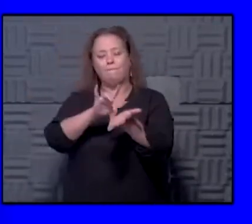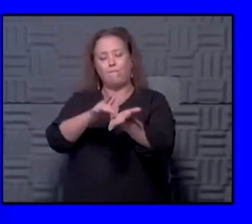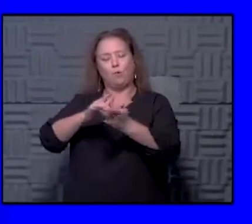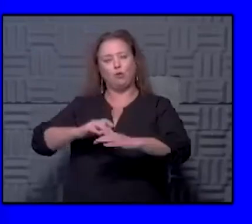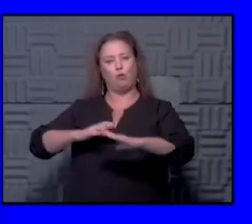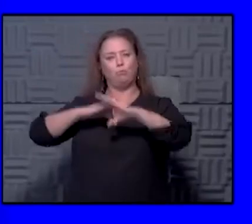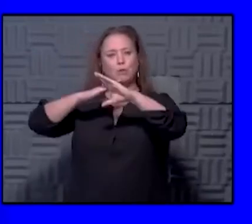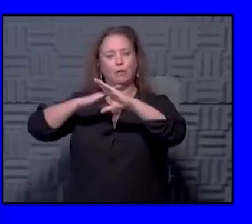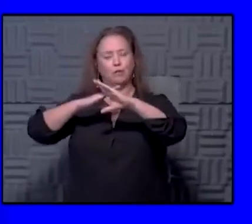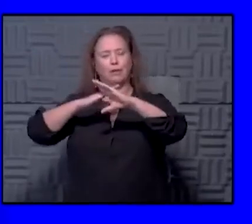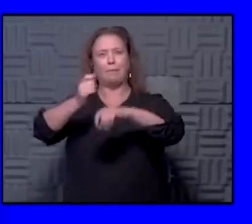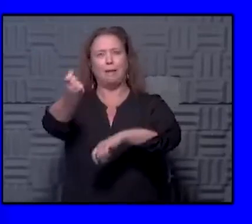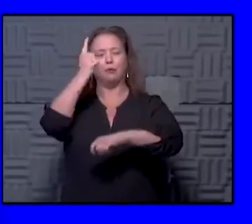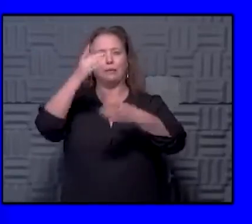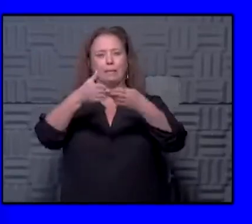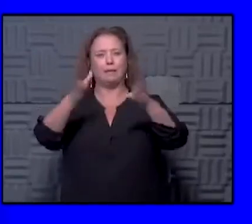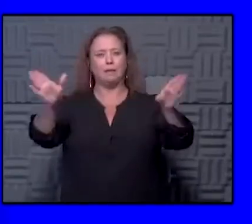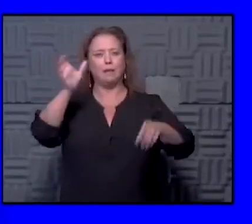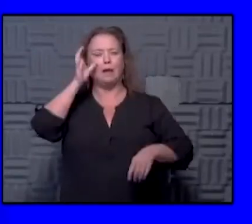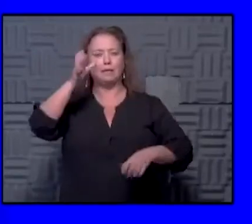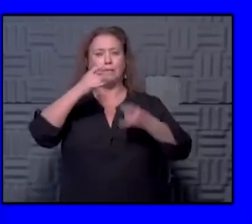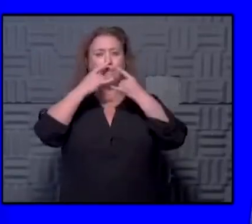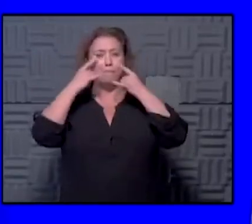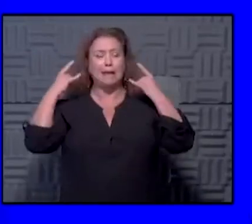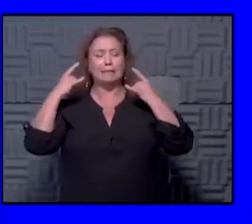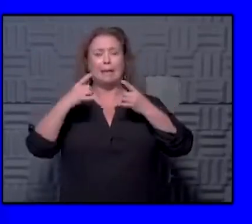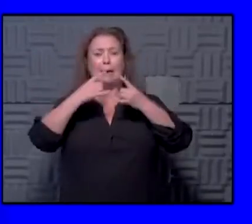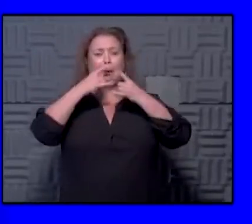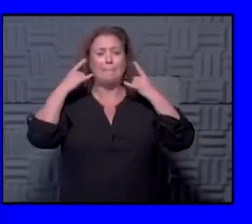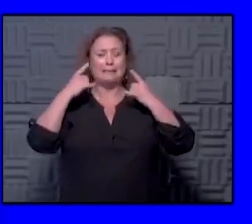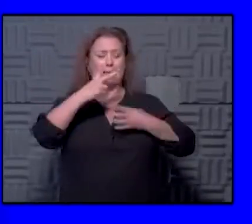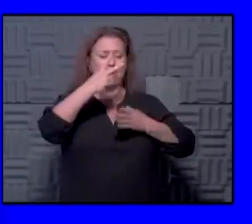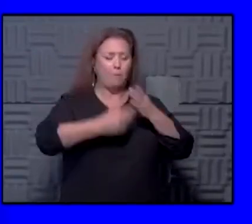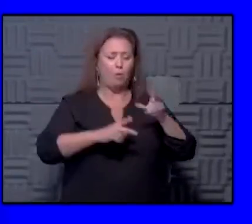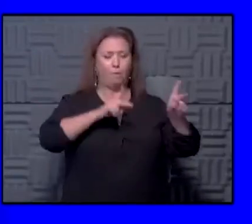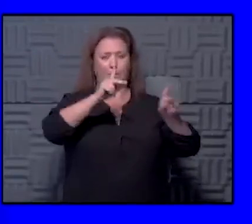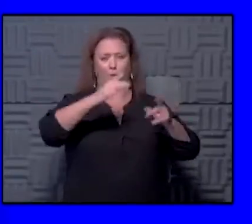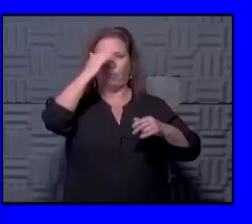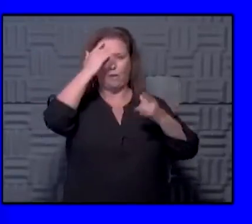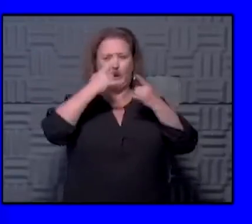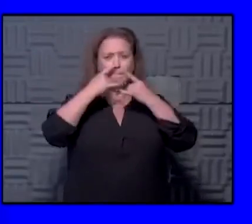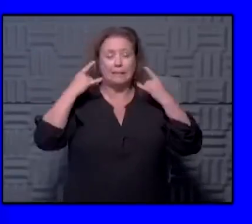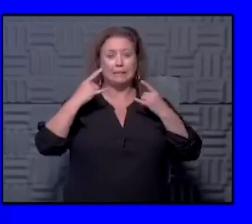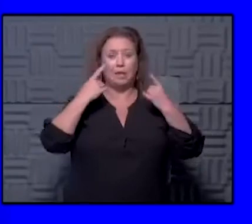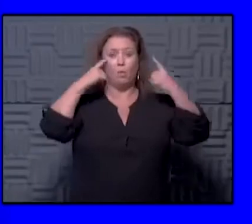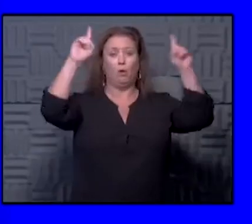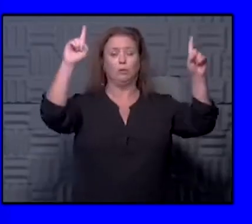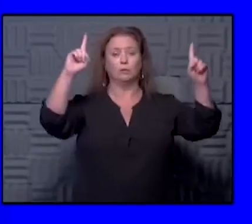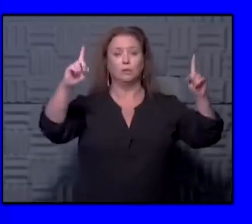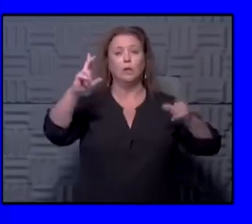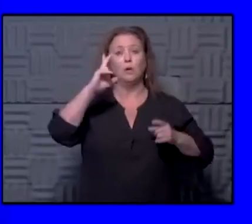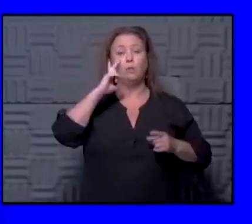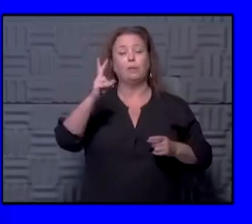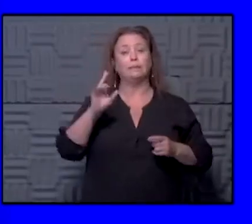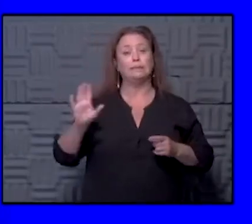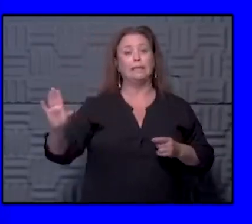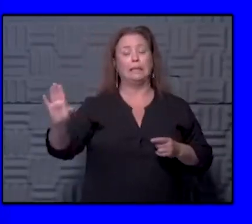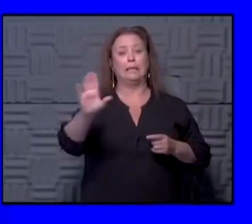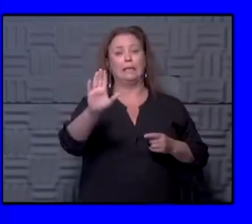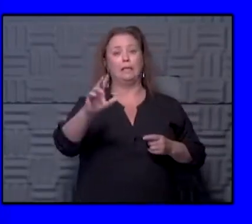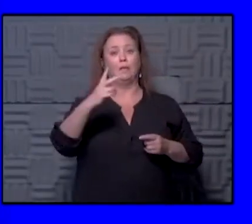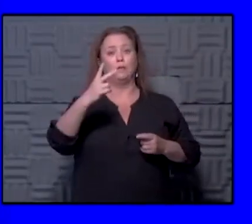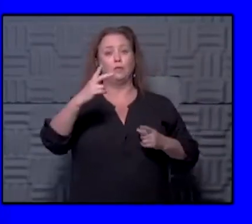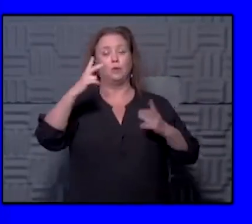and understand the broad concepts of masking of both parties. We know masking works. We saw that the